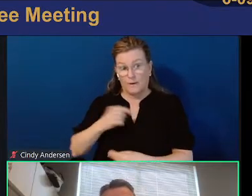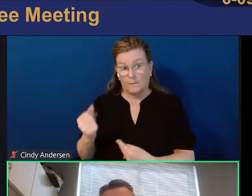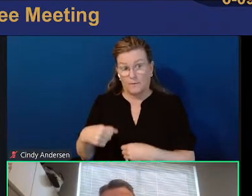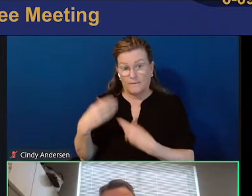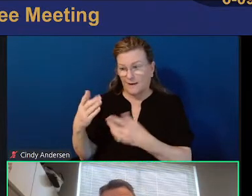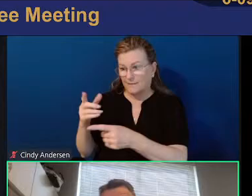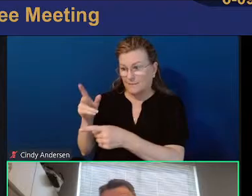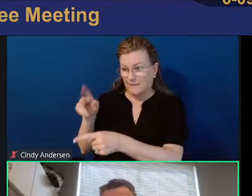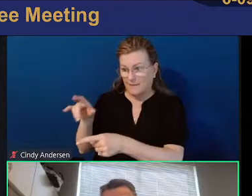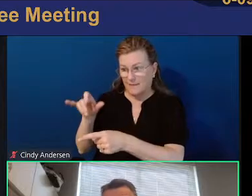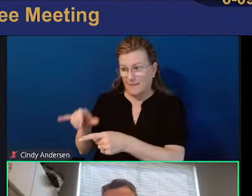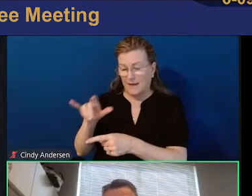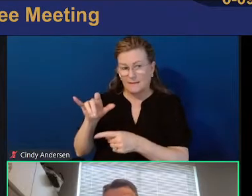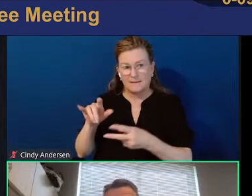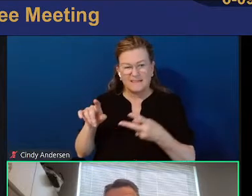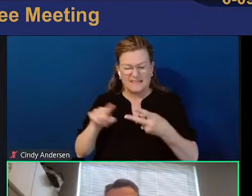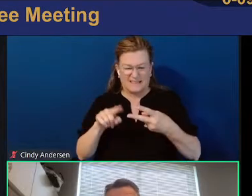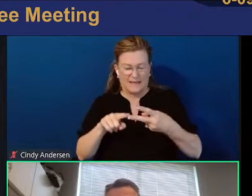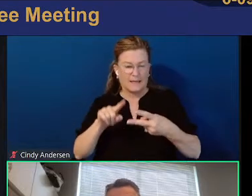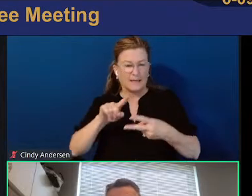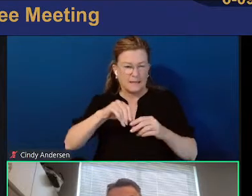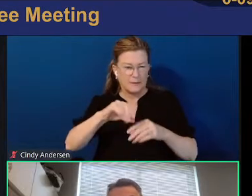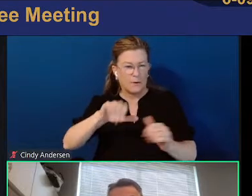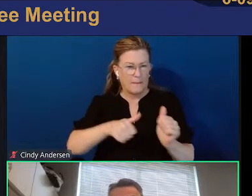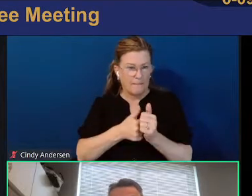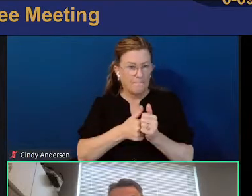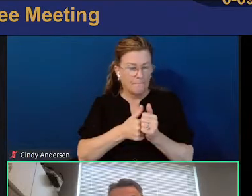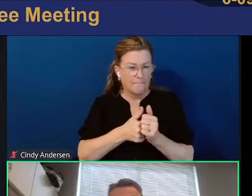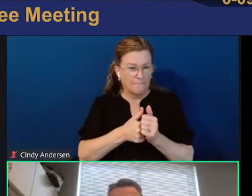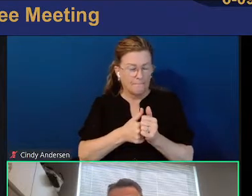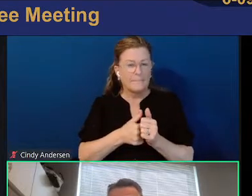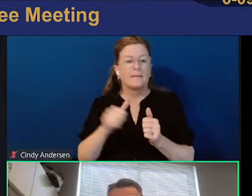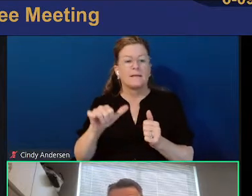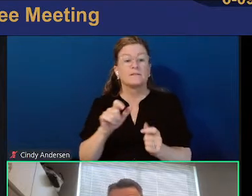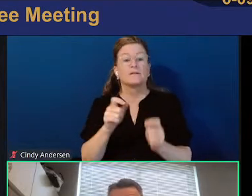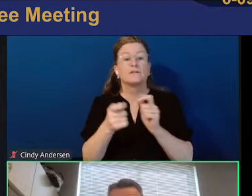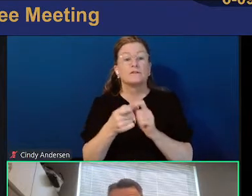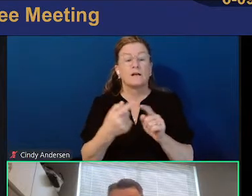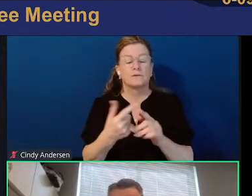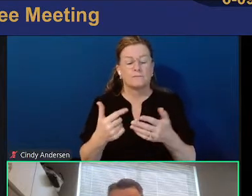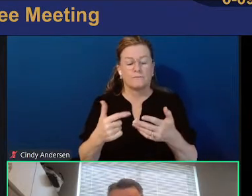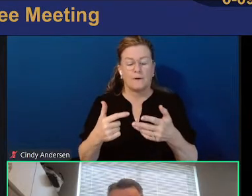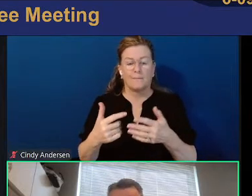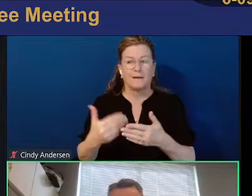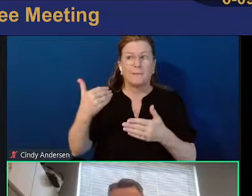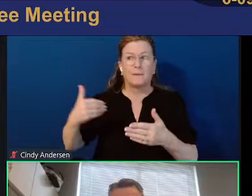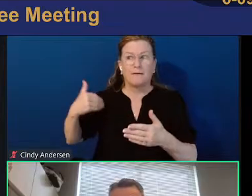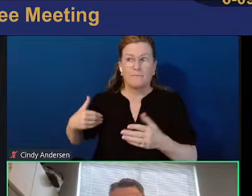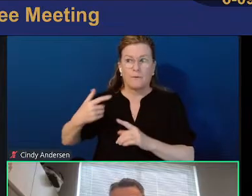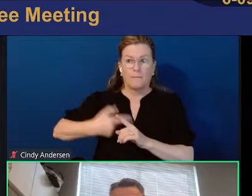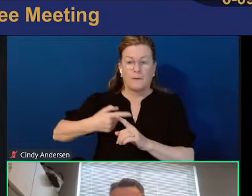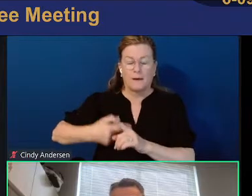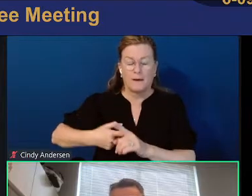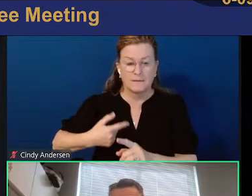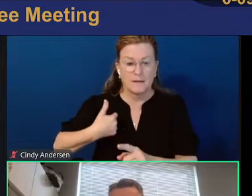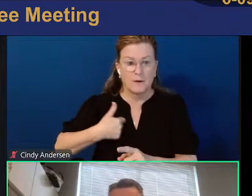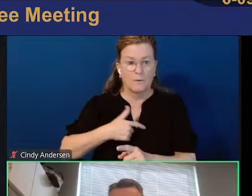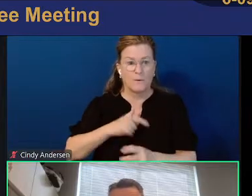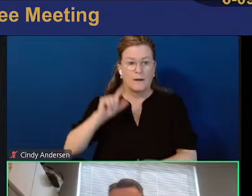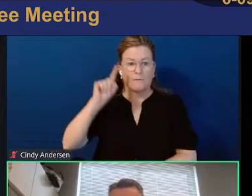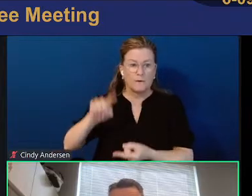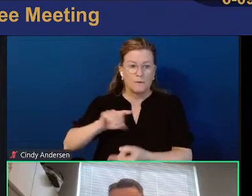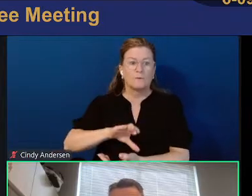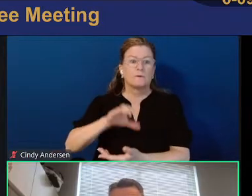you're seeing in the backup represented a change from the prior month's recommendation, where we reduced the